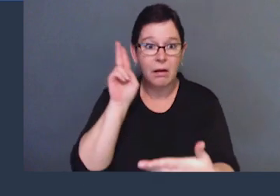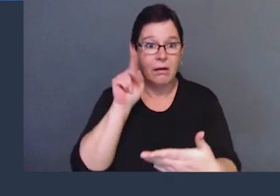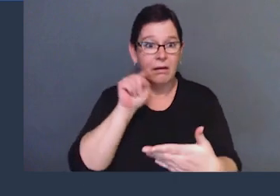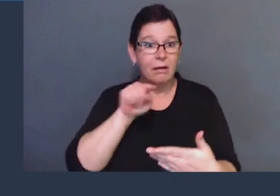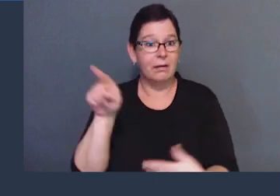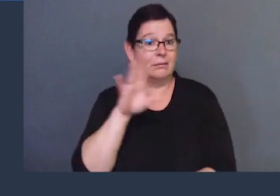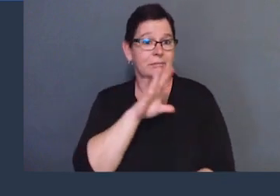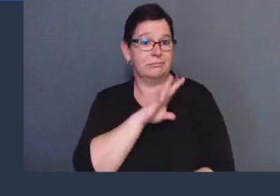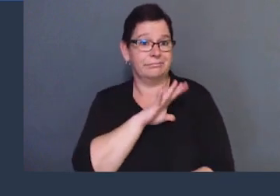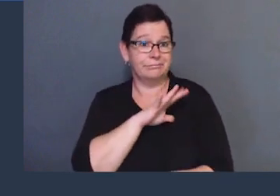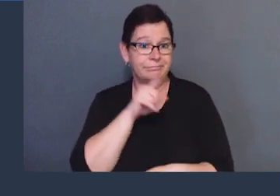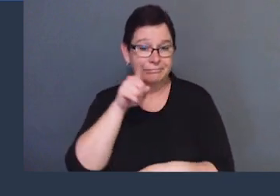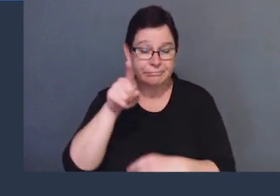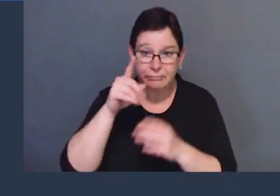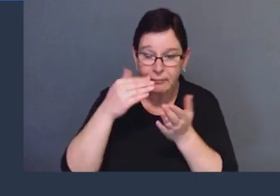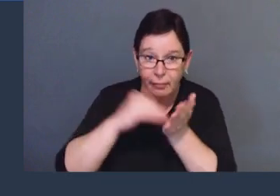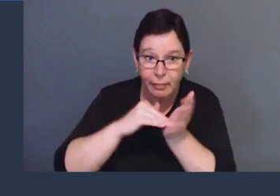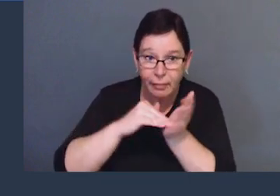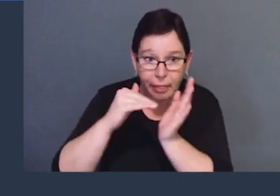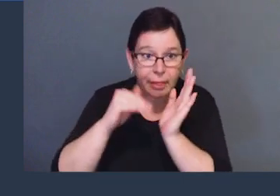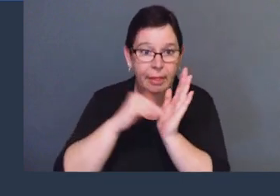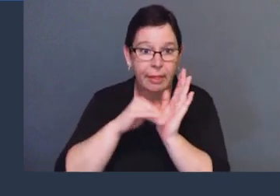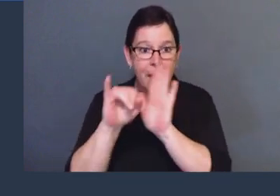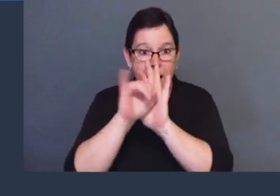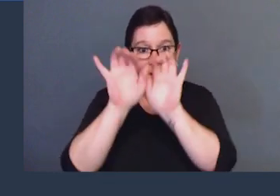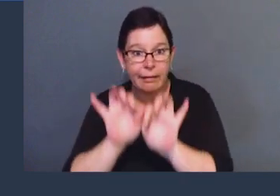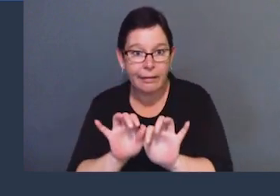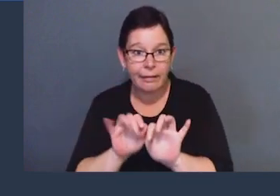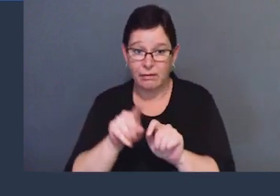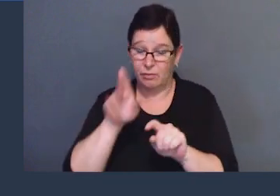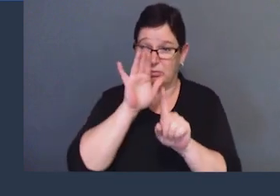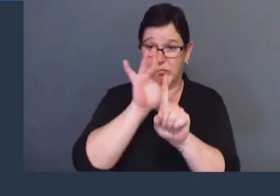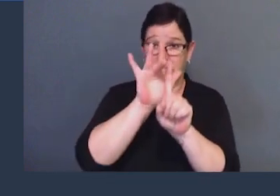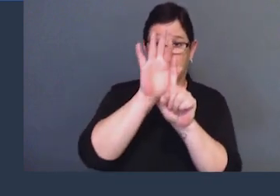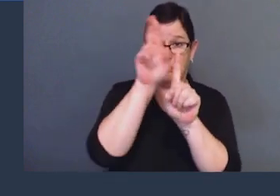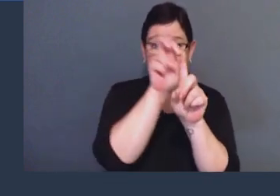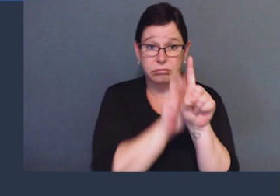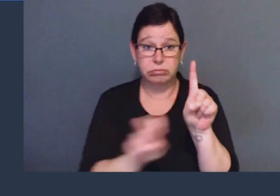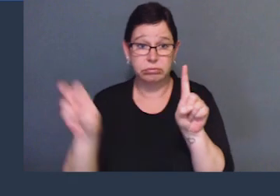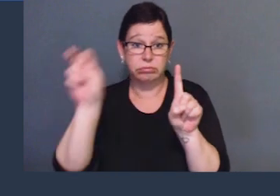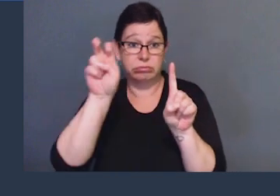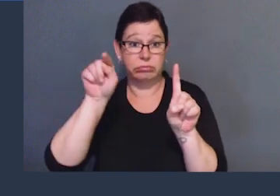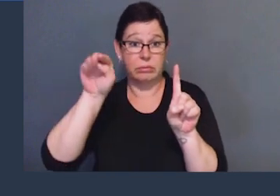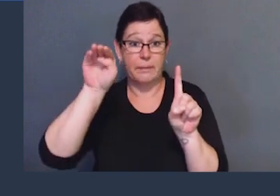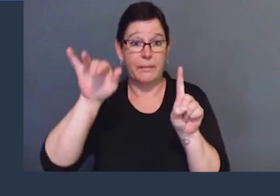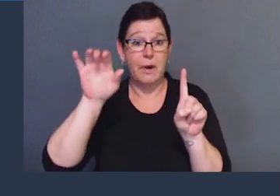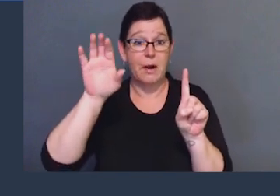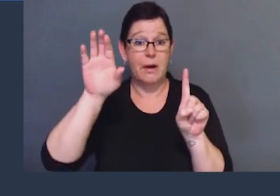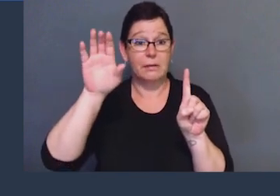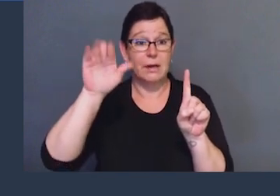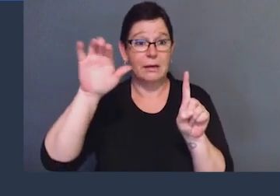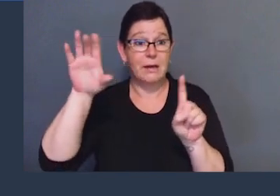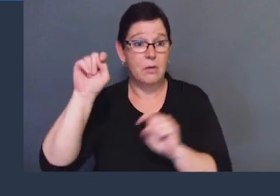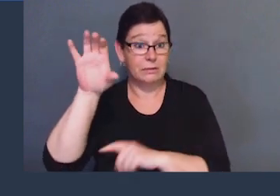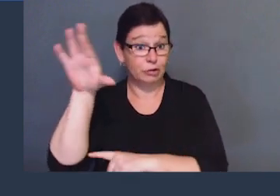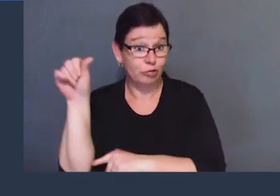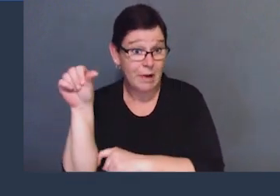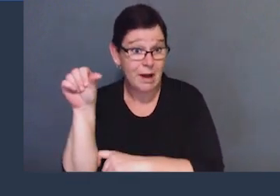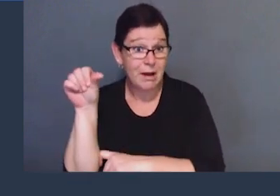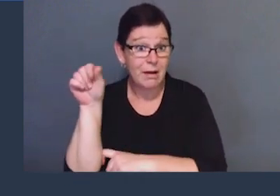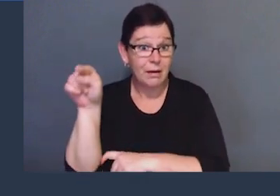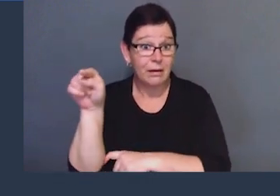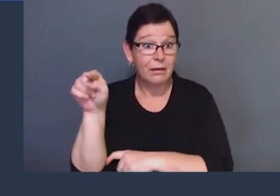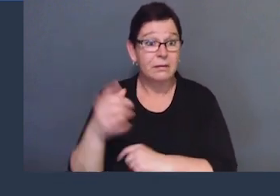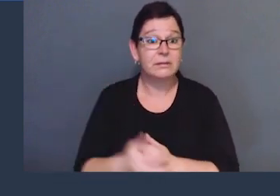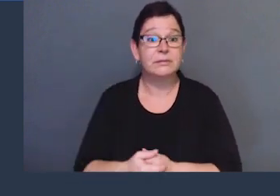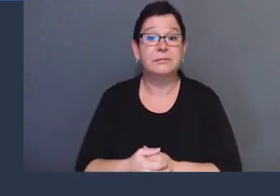single secure session where you can then apply. If you are unable to apply online or would prefer to call us, please